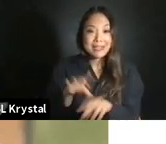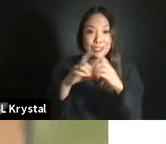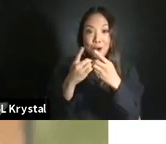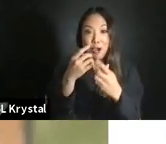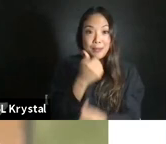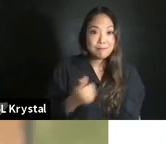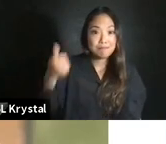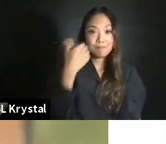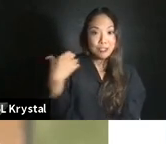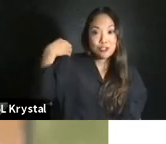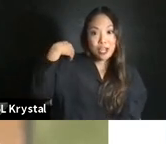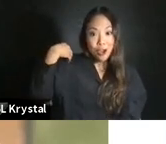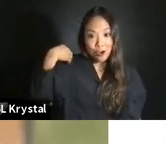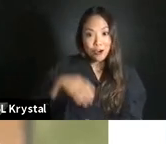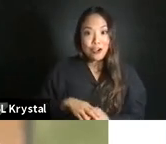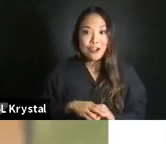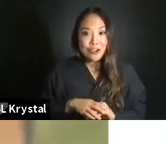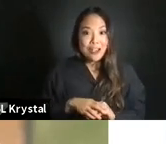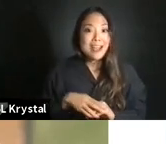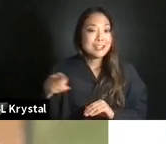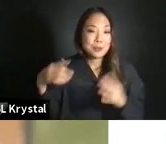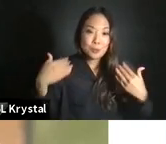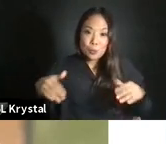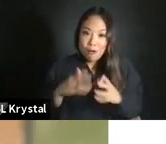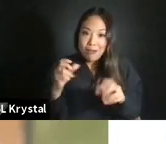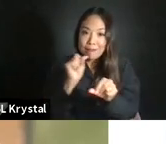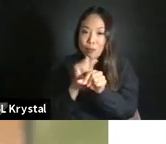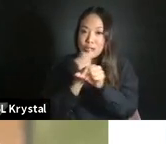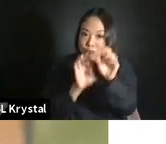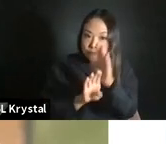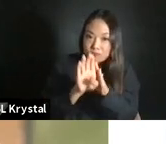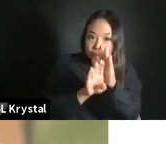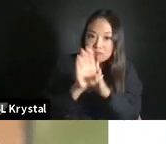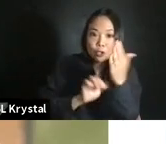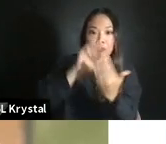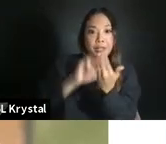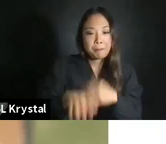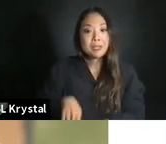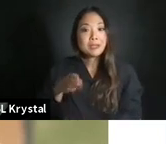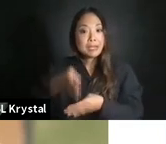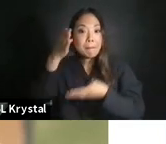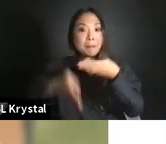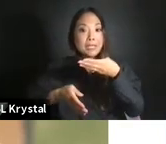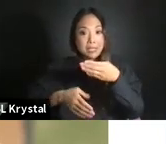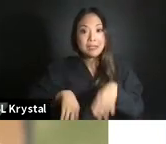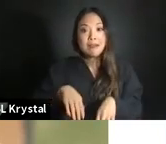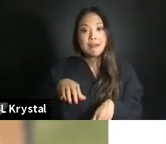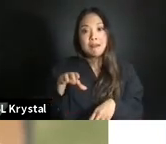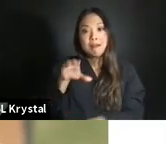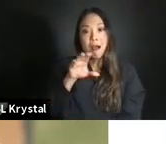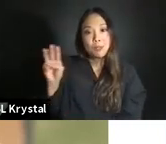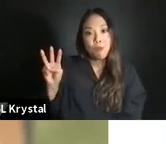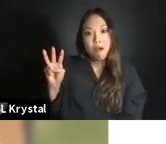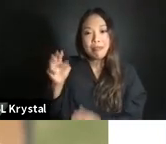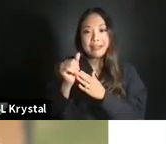work uh to develop curriculum and he completed the commonwealth leadership academy and on a side